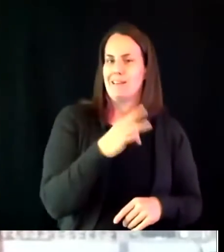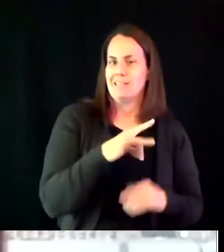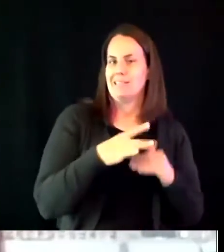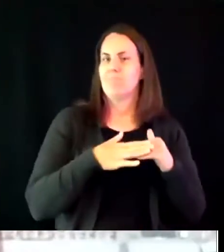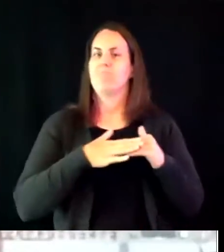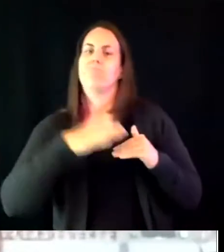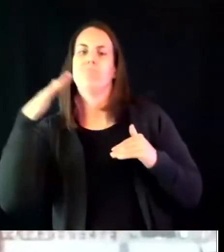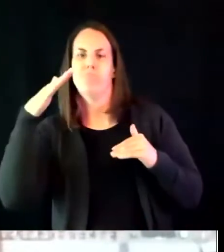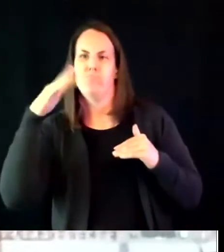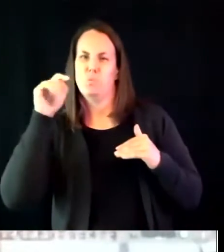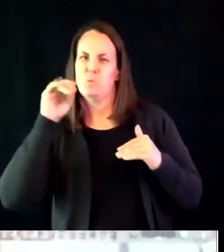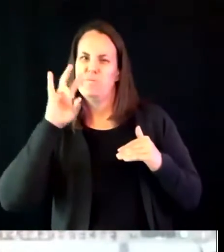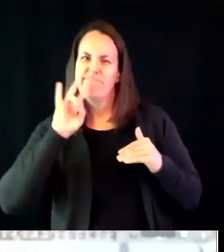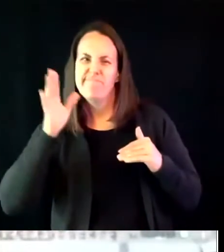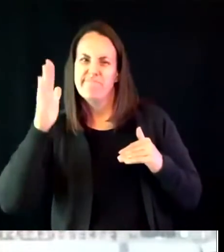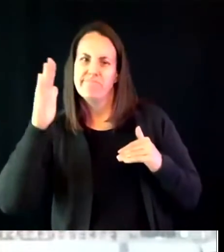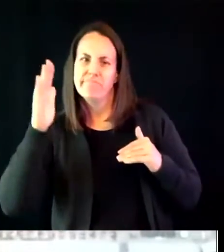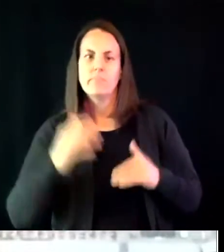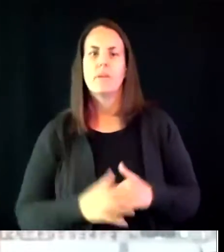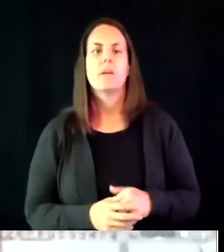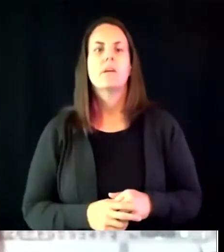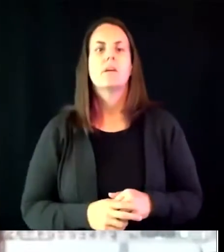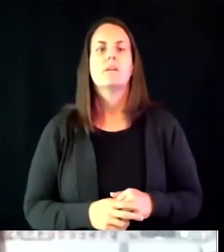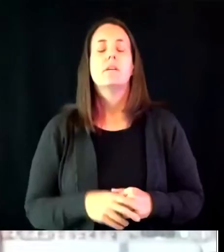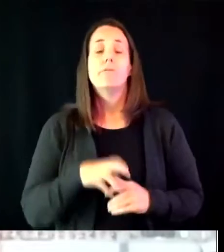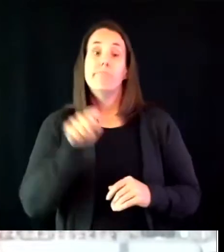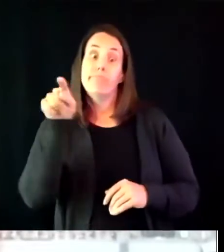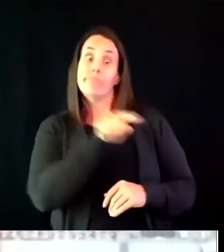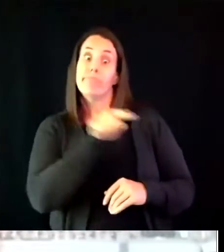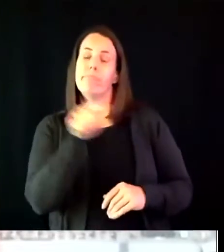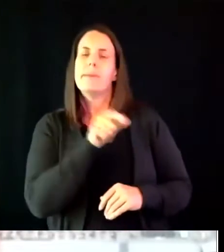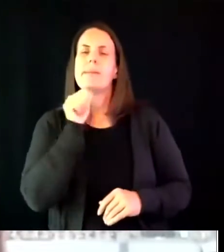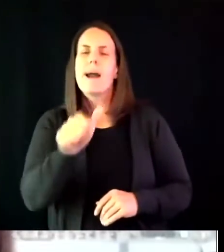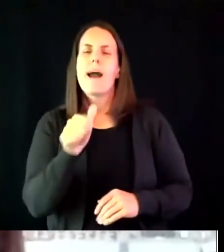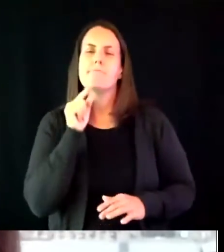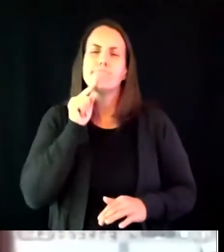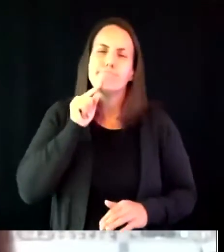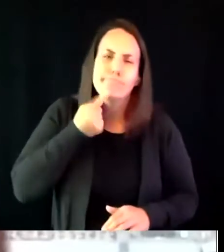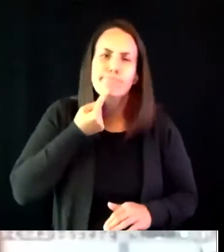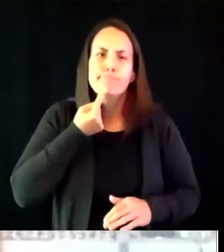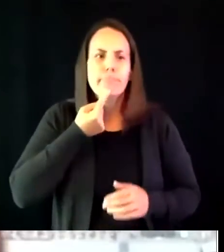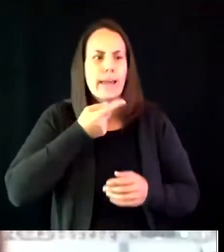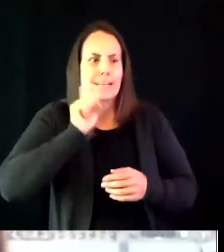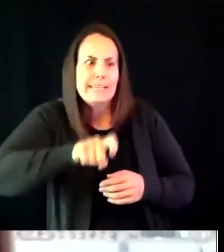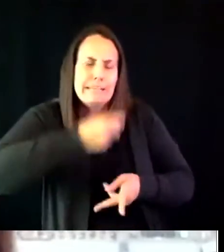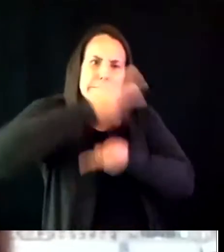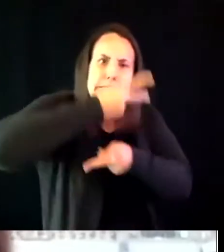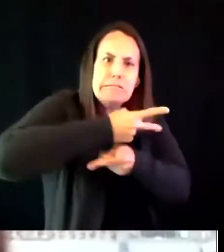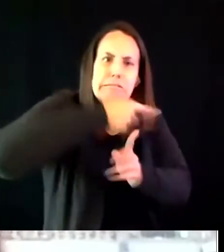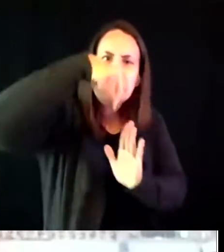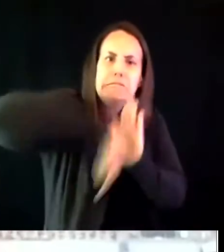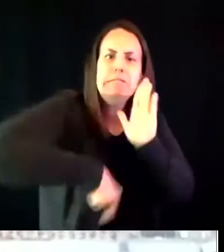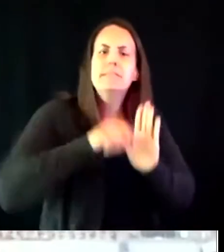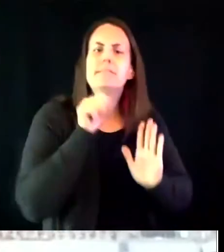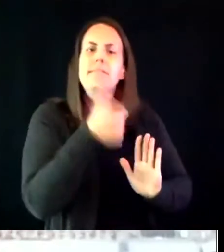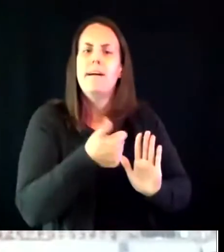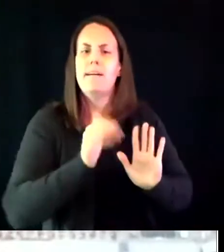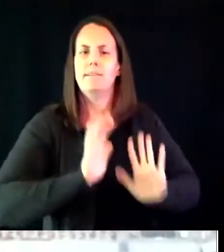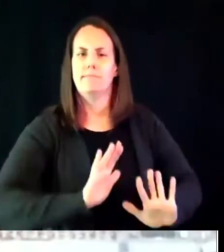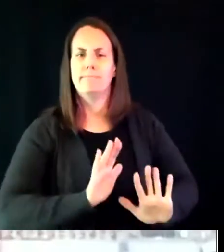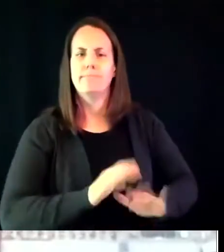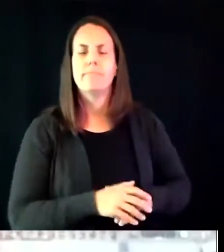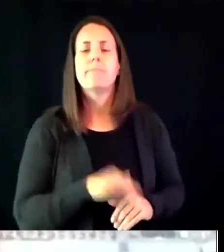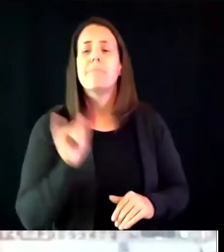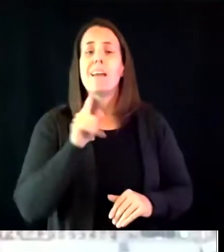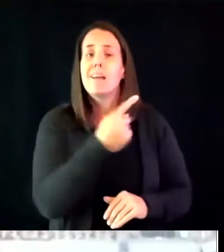of acuity, as we say. And we can manage that here. And usually within 3 to 6 days, they're able to go